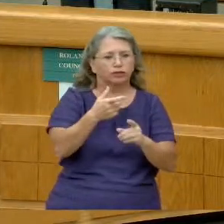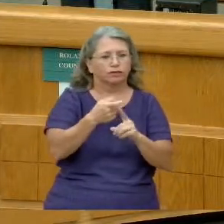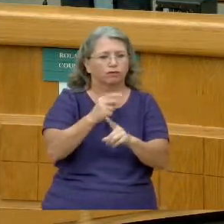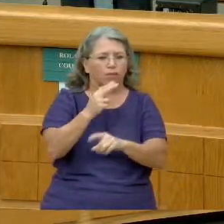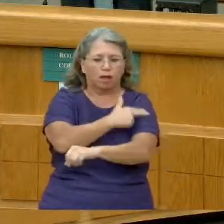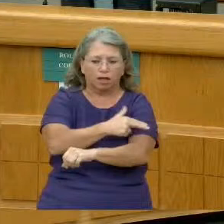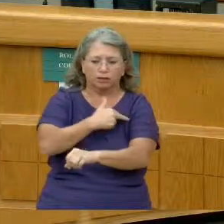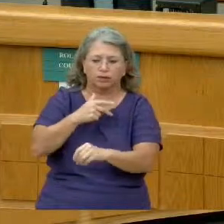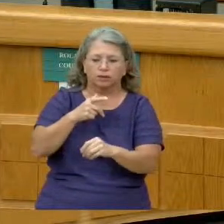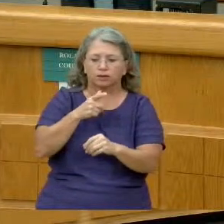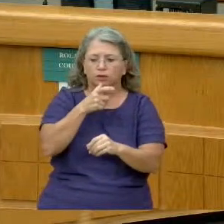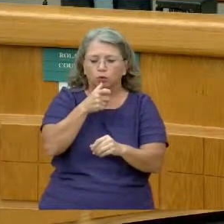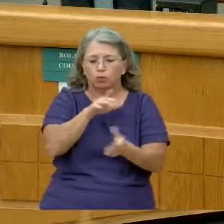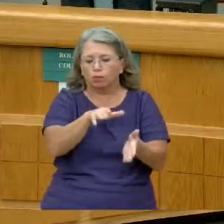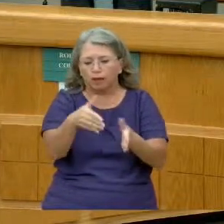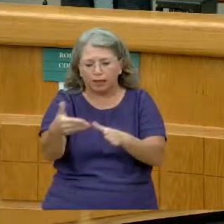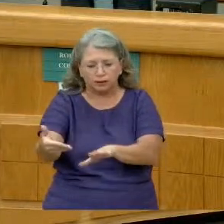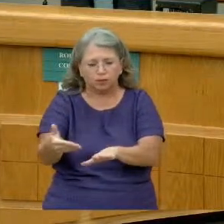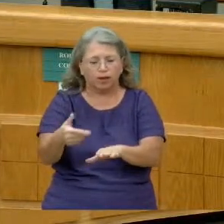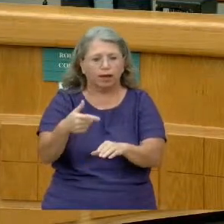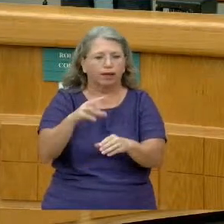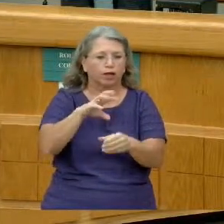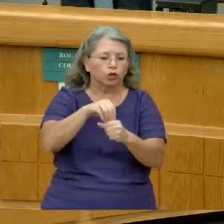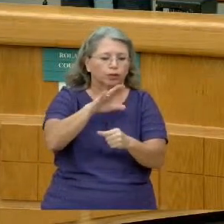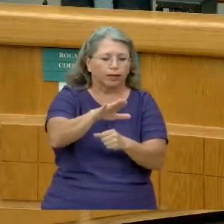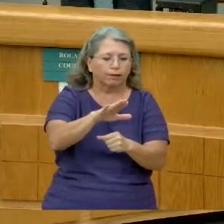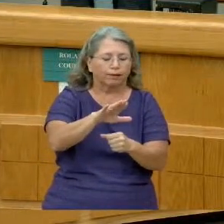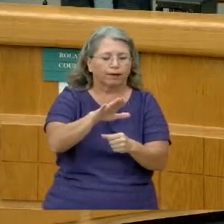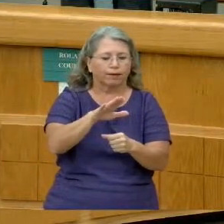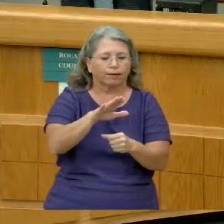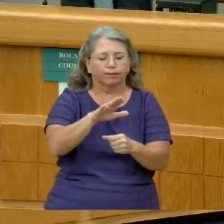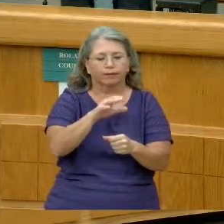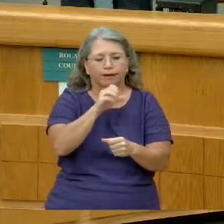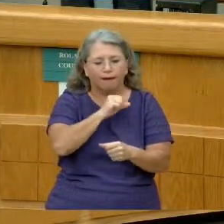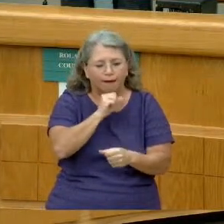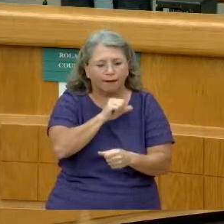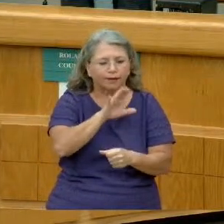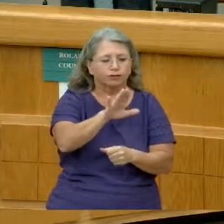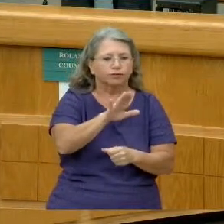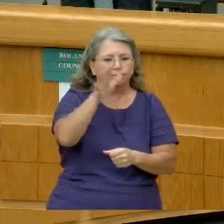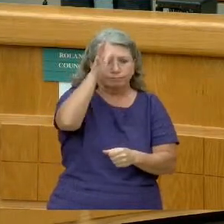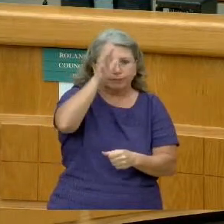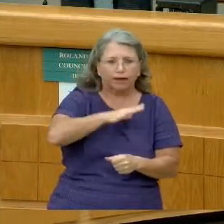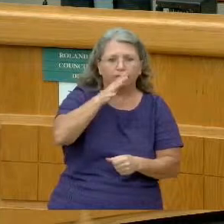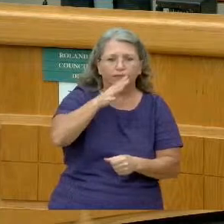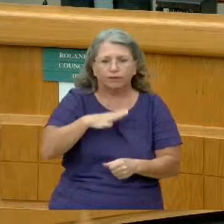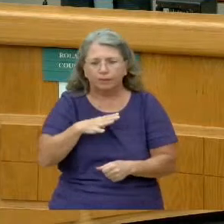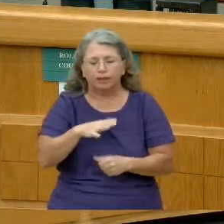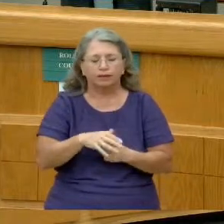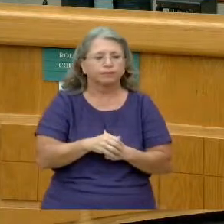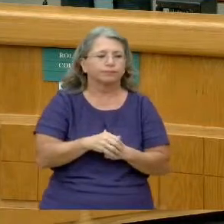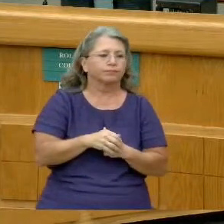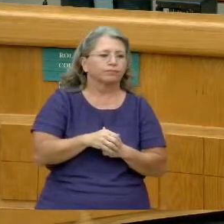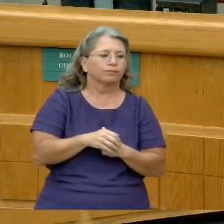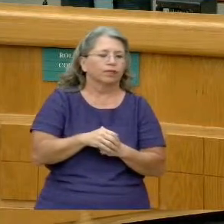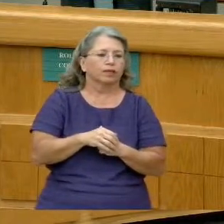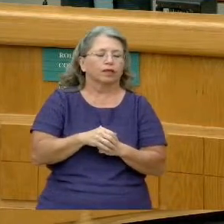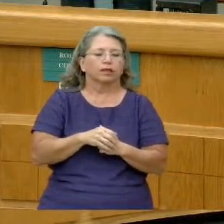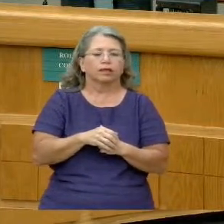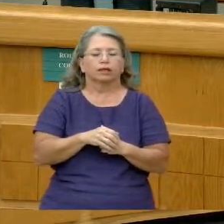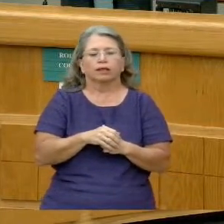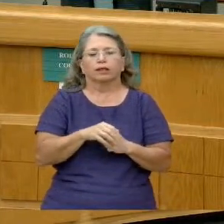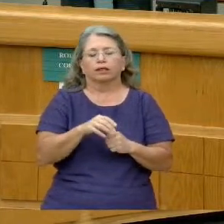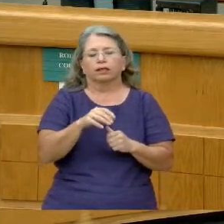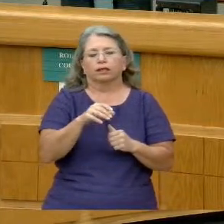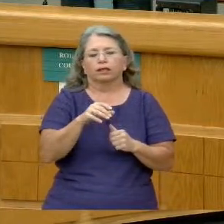gender. The culmination of this data will serve to help us further understand the evolution of this